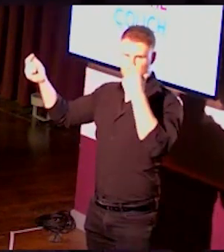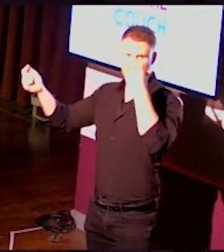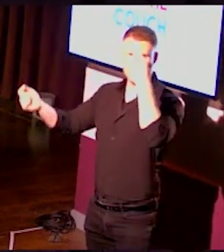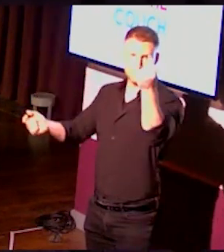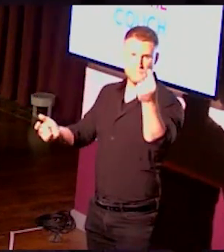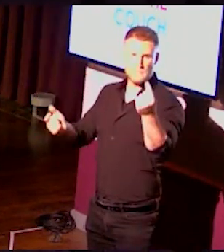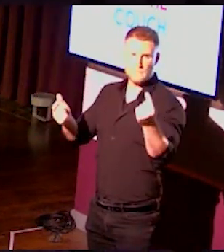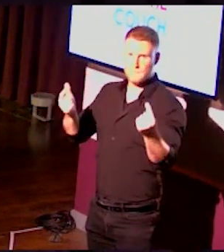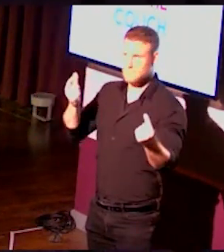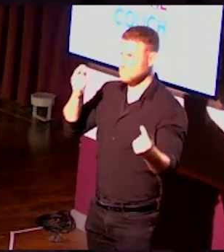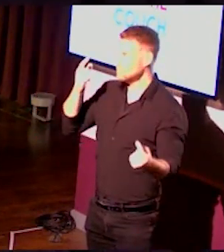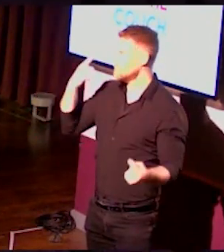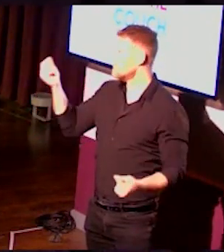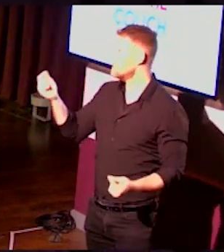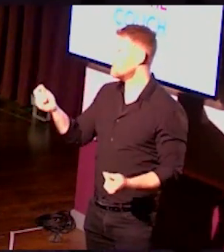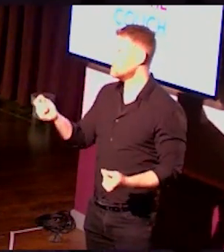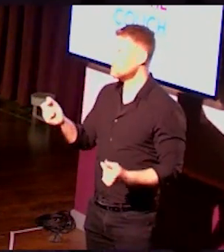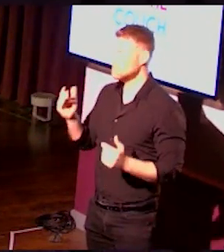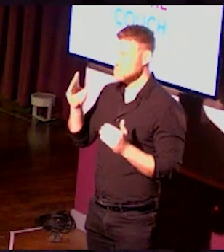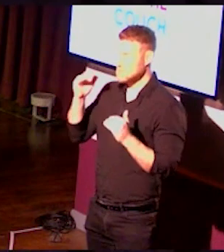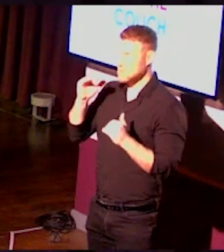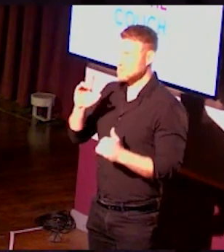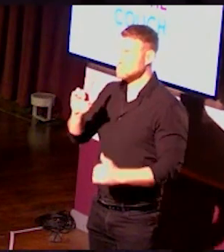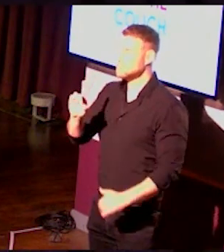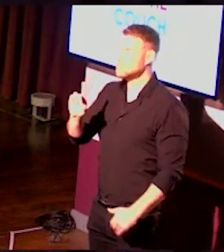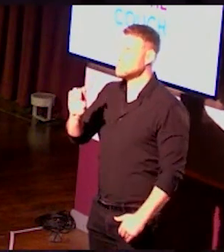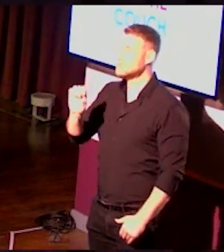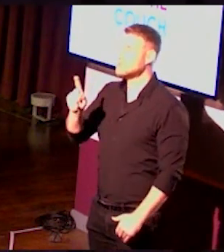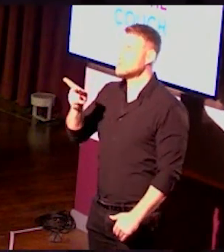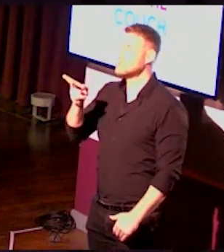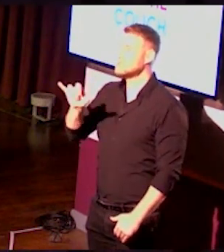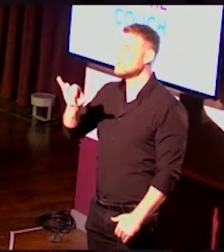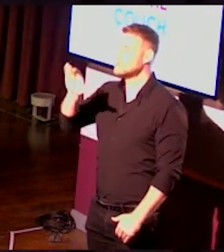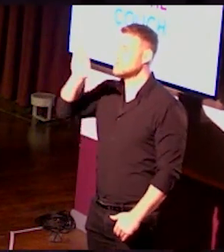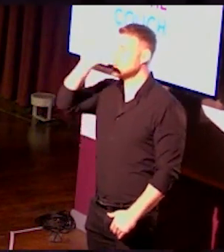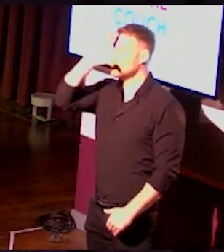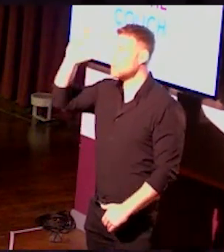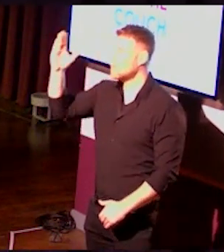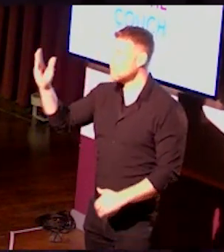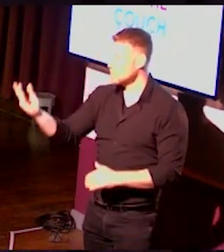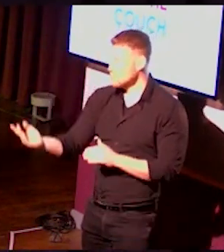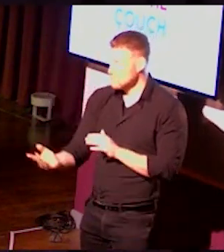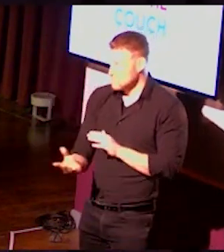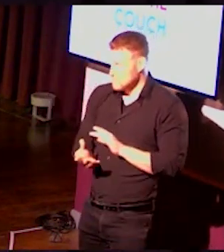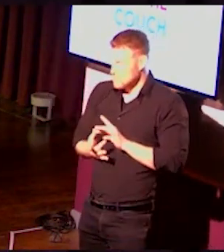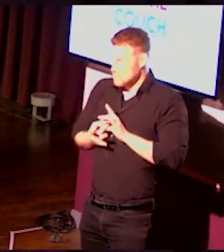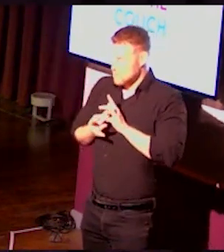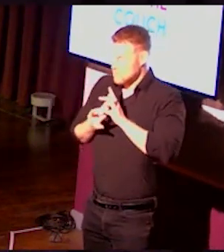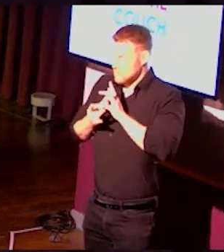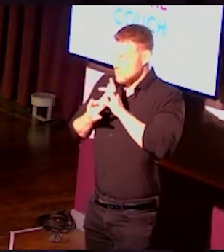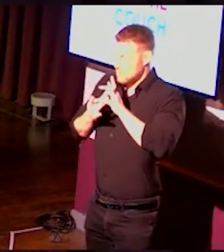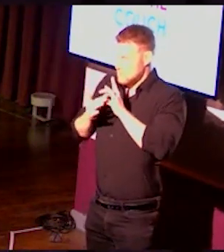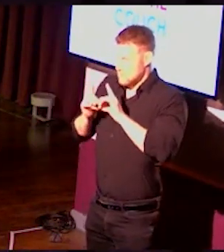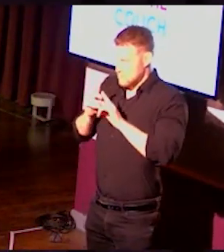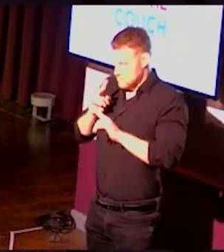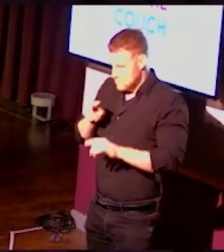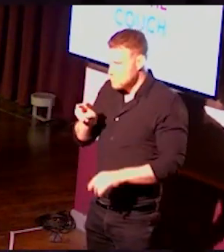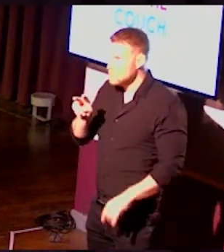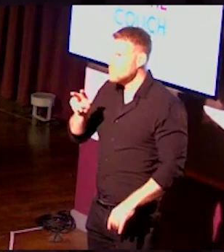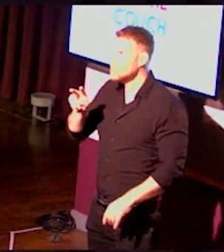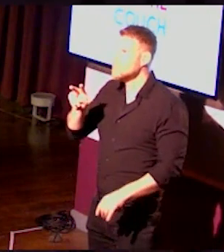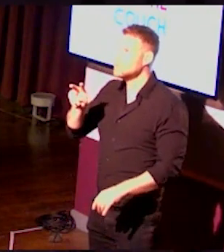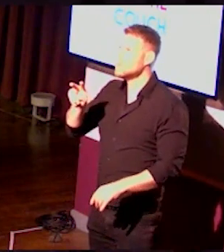soon? I'd hoped that destiny would come and find me, but all I see is a cold